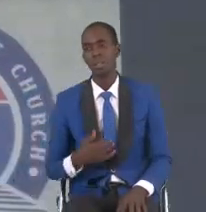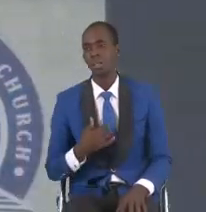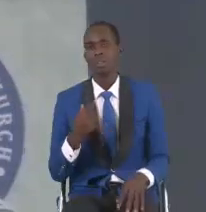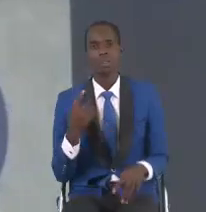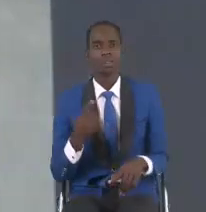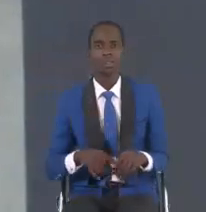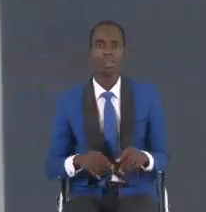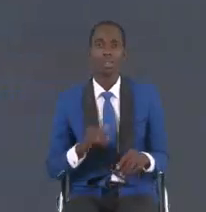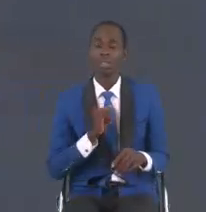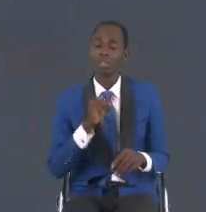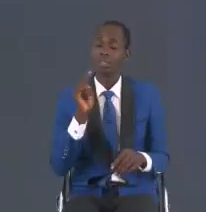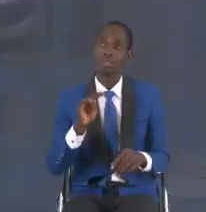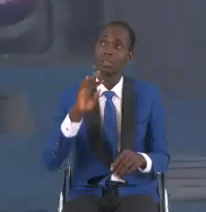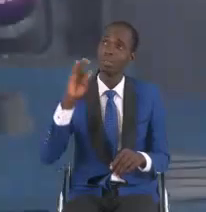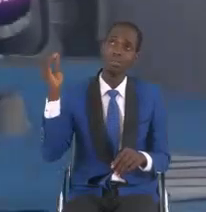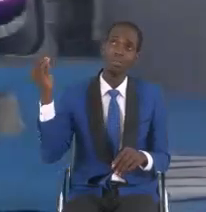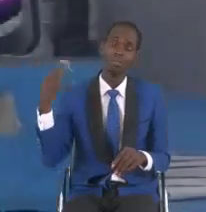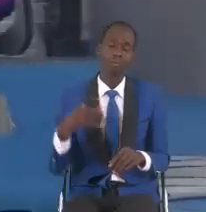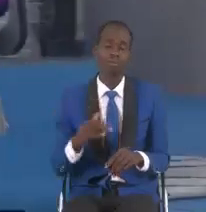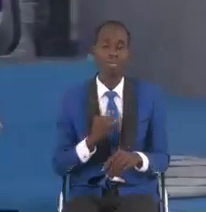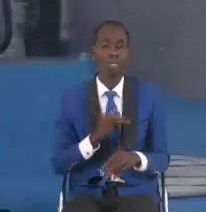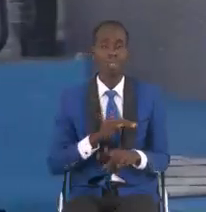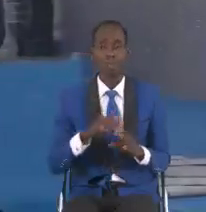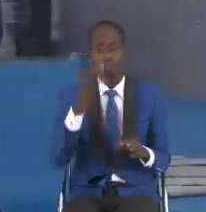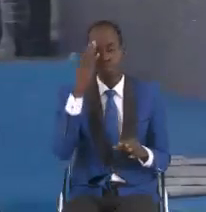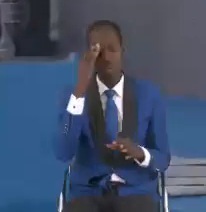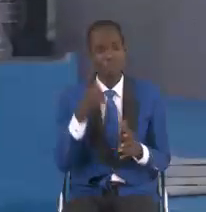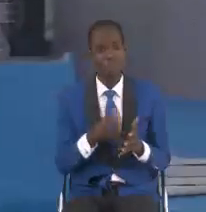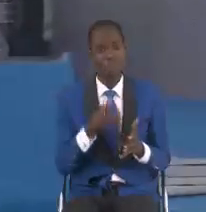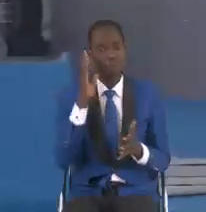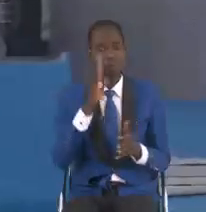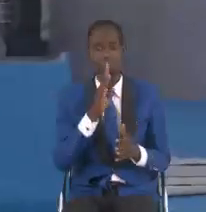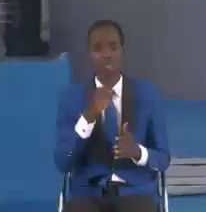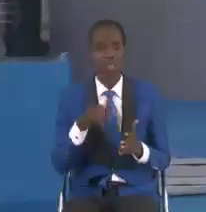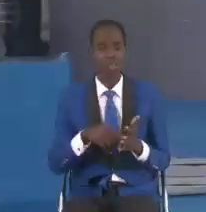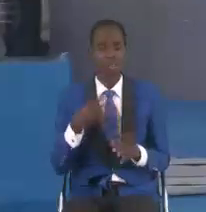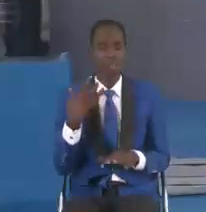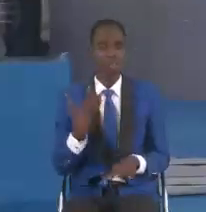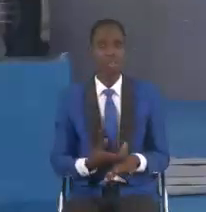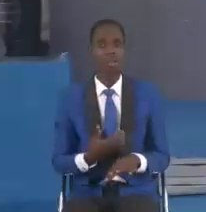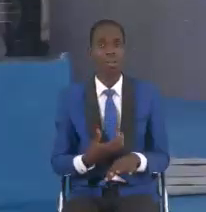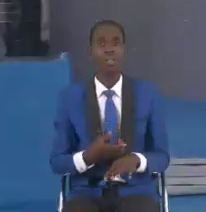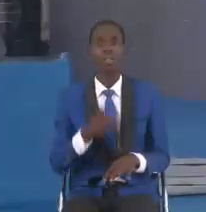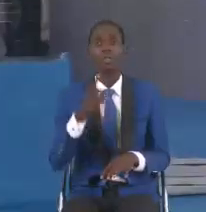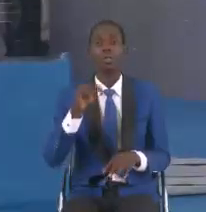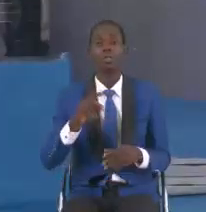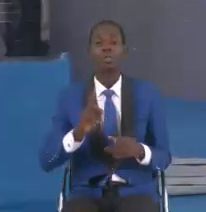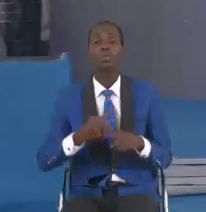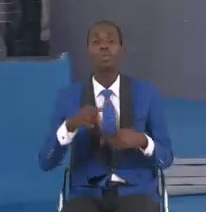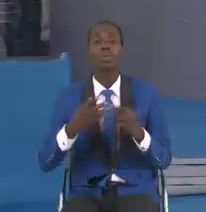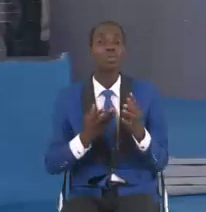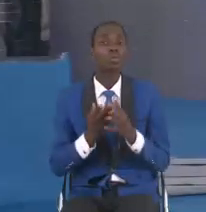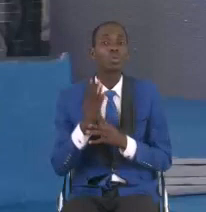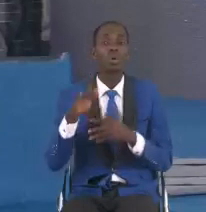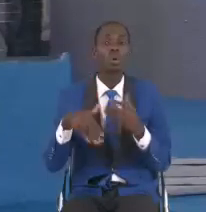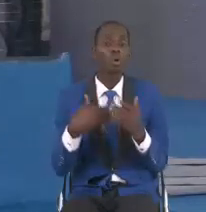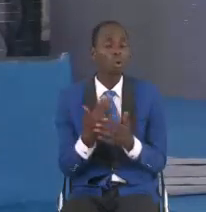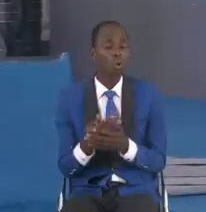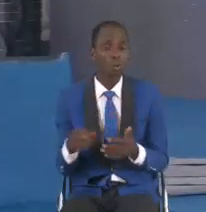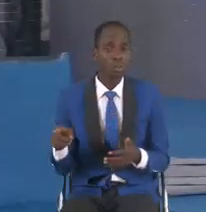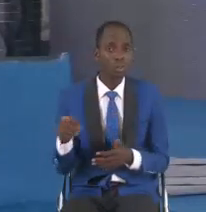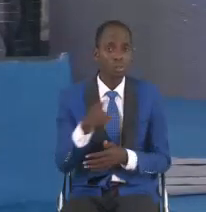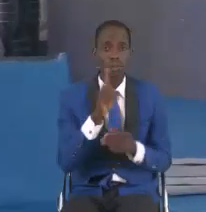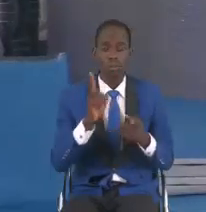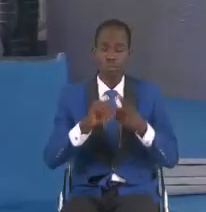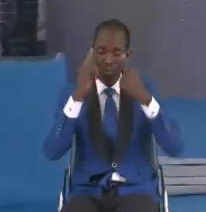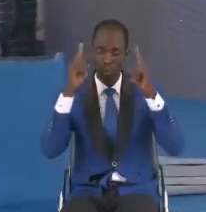this tough. I didn't know that, you know, to stand upright and to stand straight, you have to go through all this. Are you going to make it? But